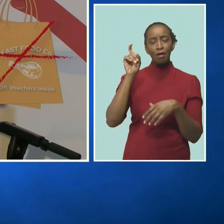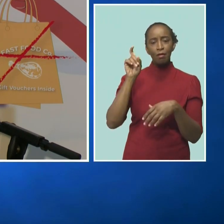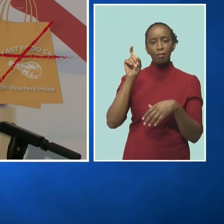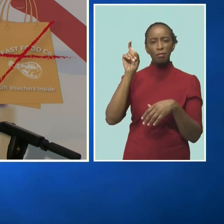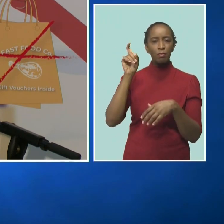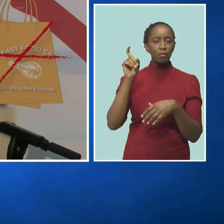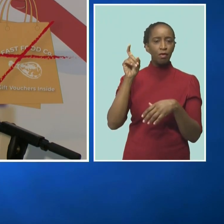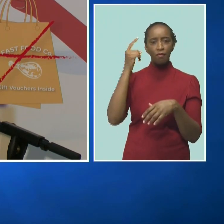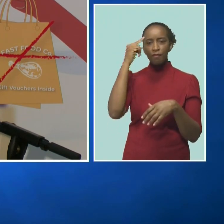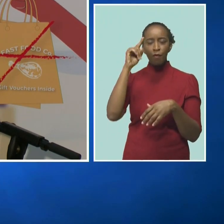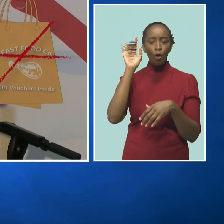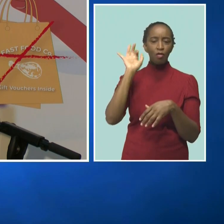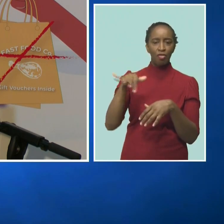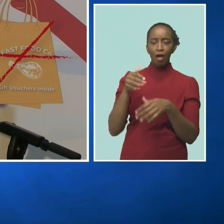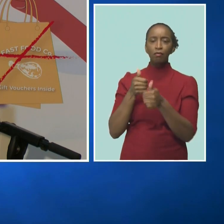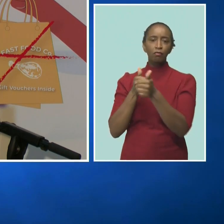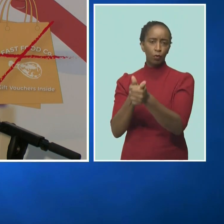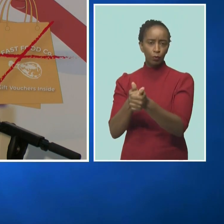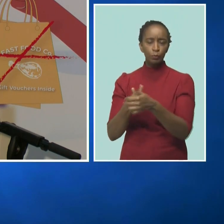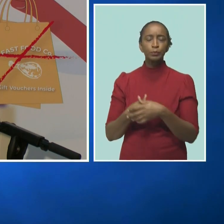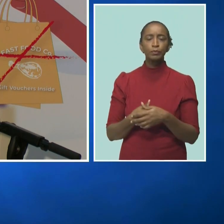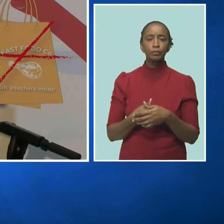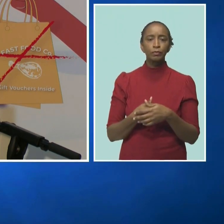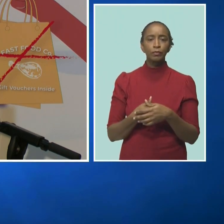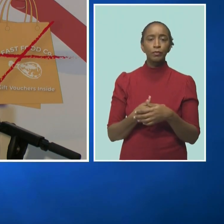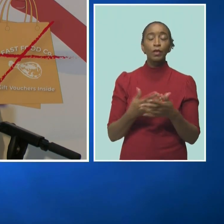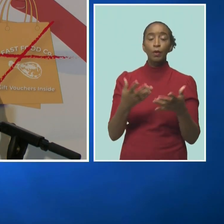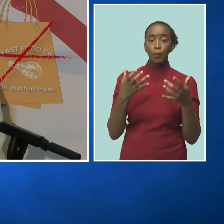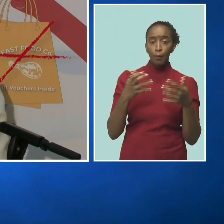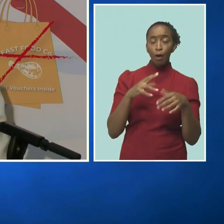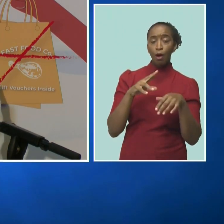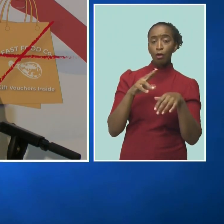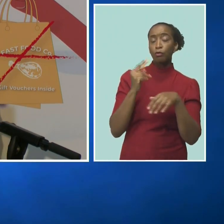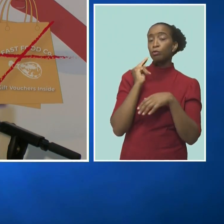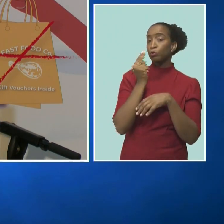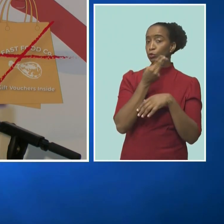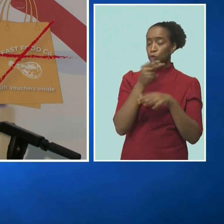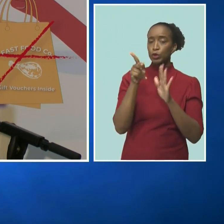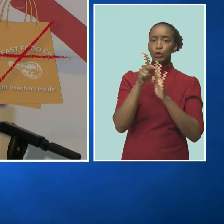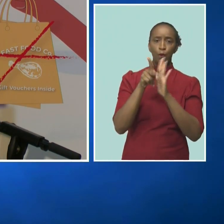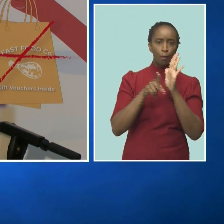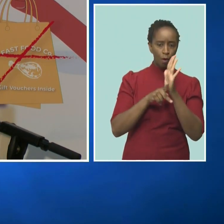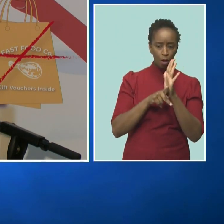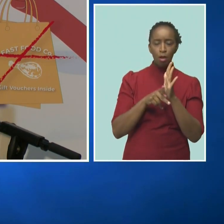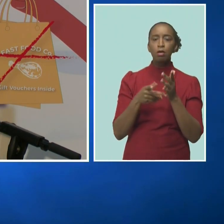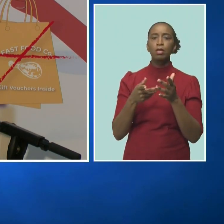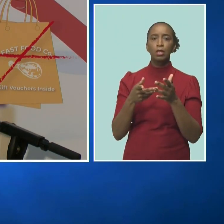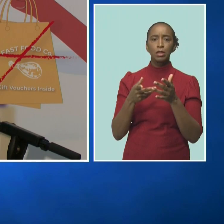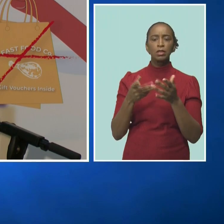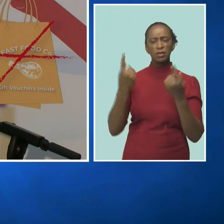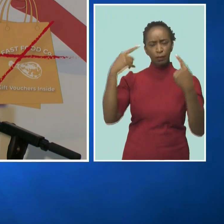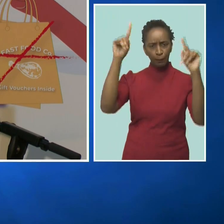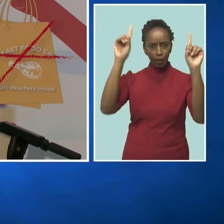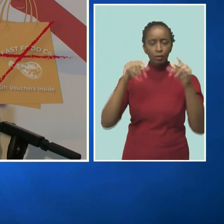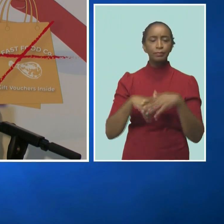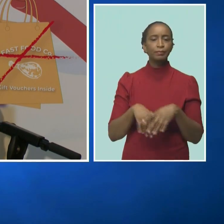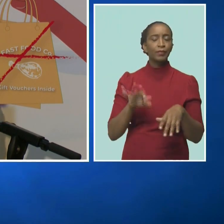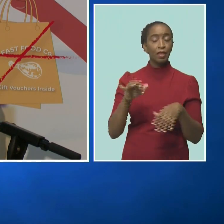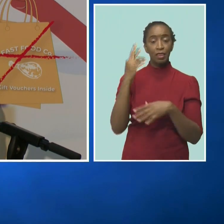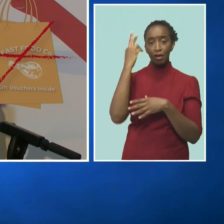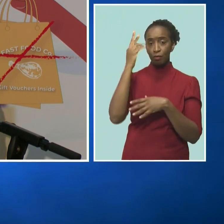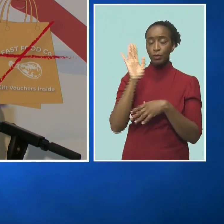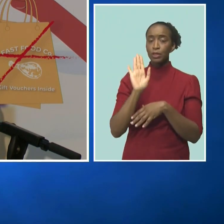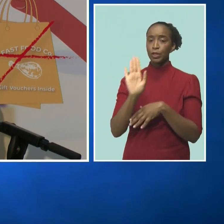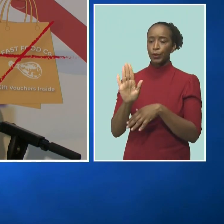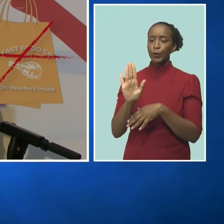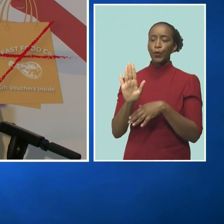works. And this is why I am very much in favor of your campaign. Because